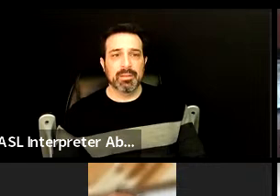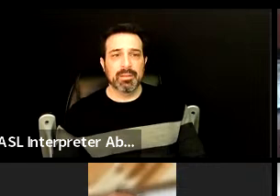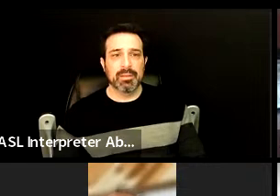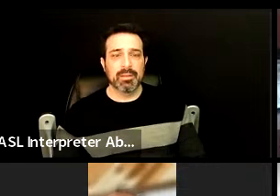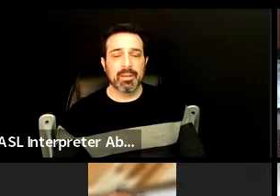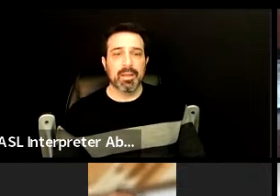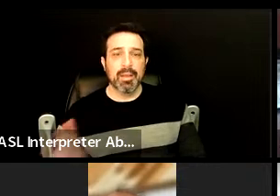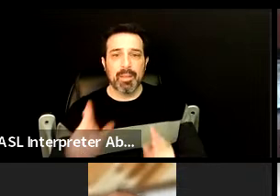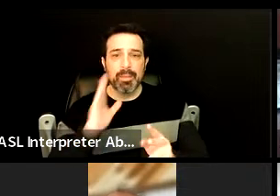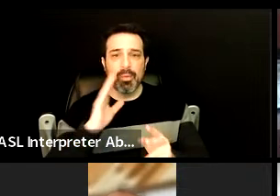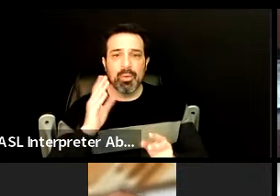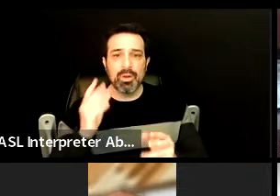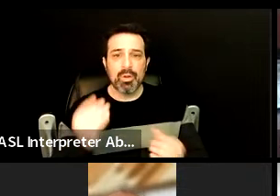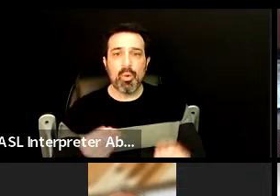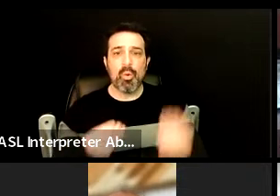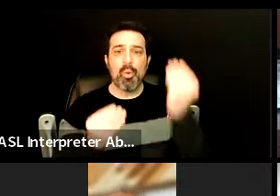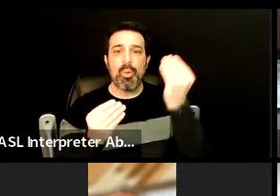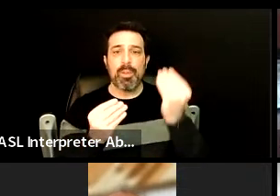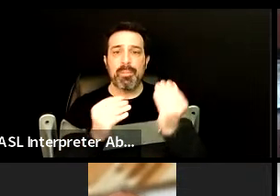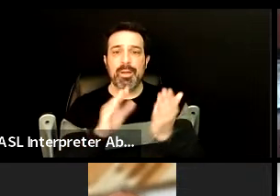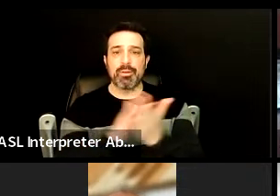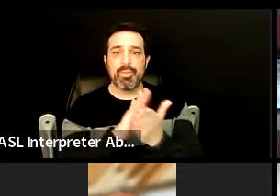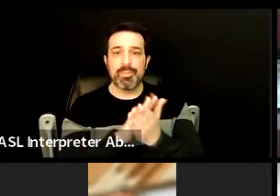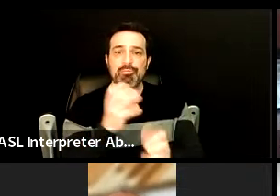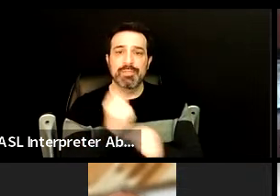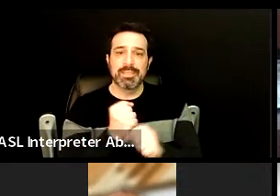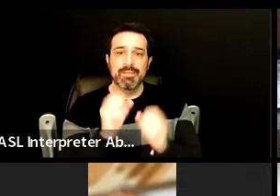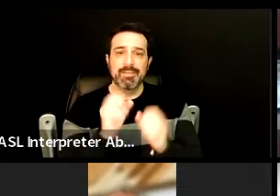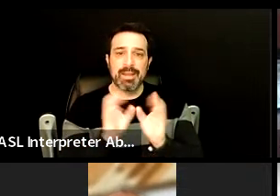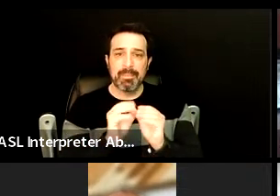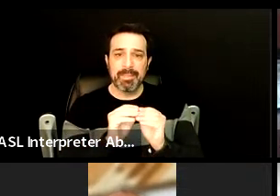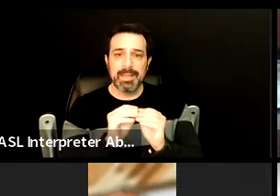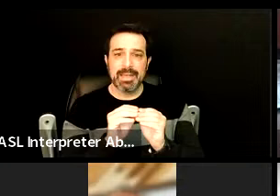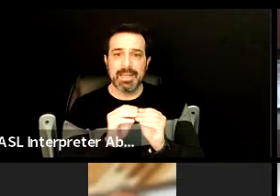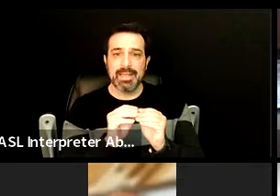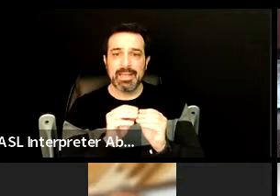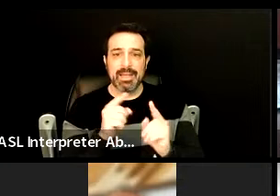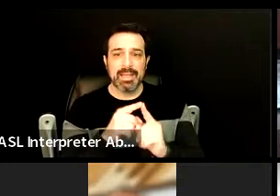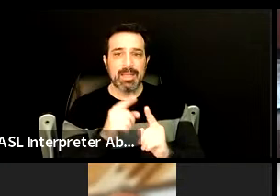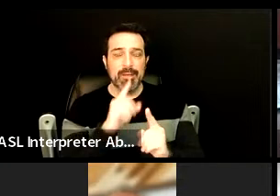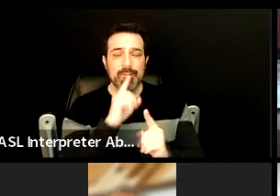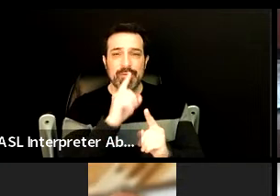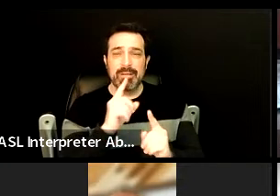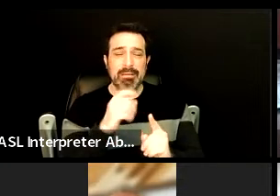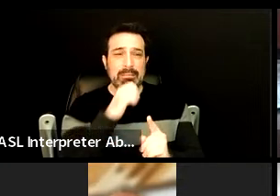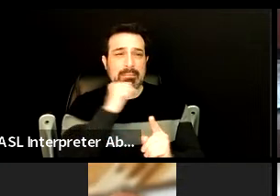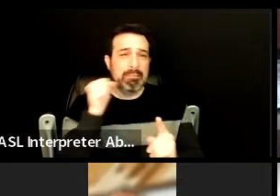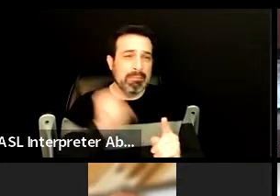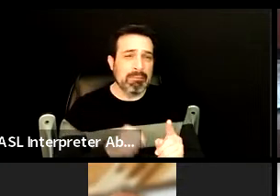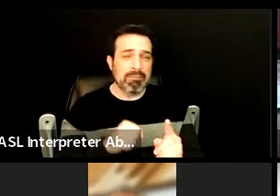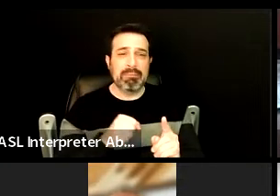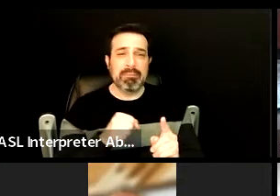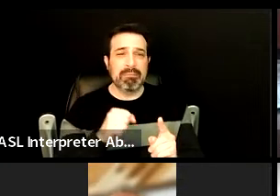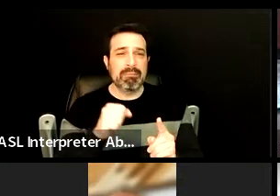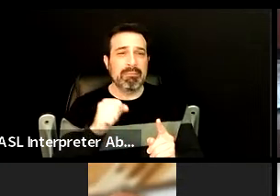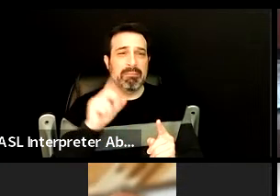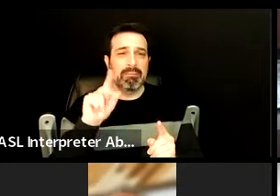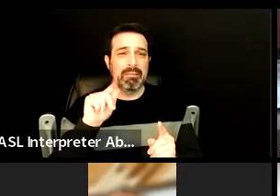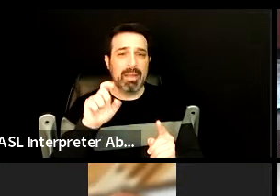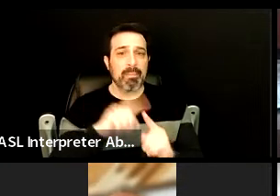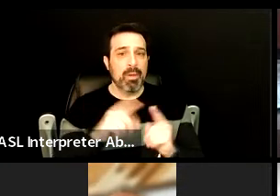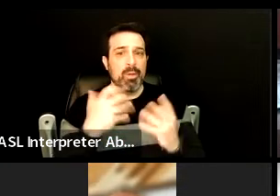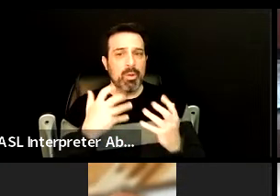a document that they've received at a meeting and it's way out of date, but we would appreciate